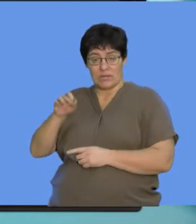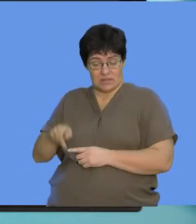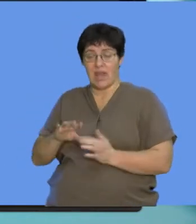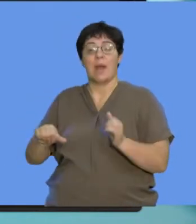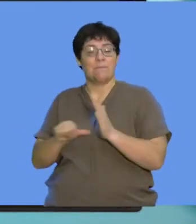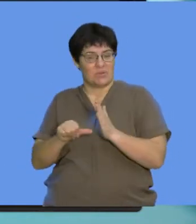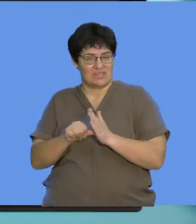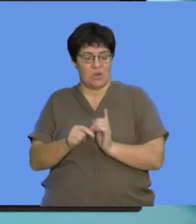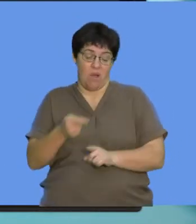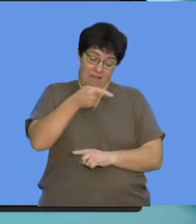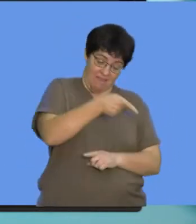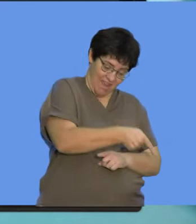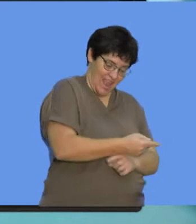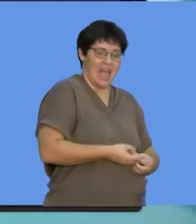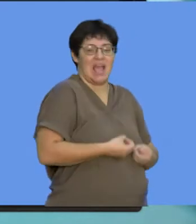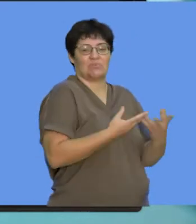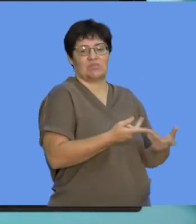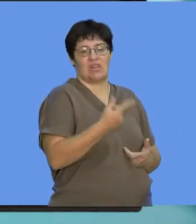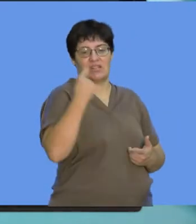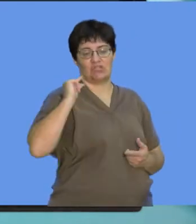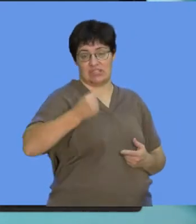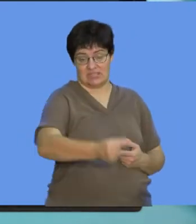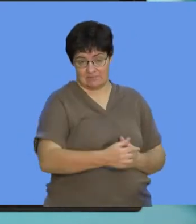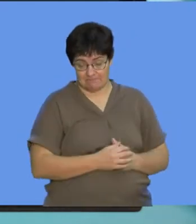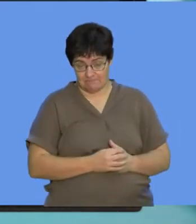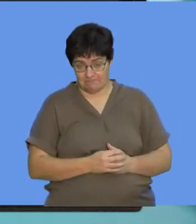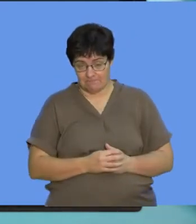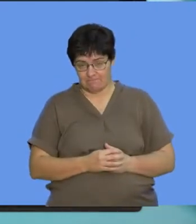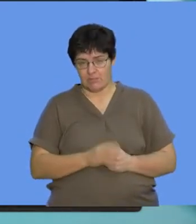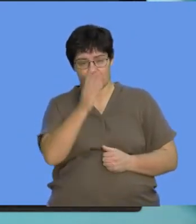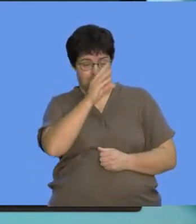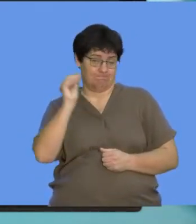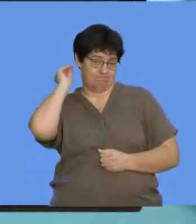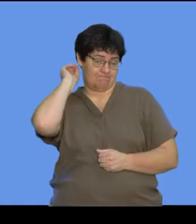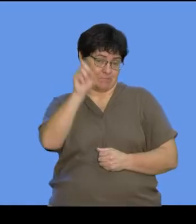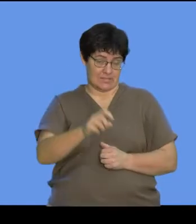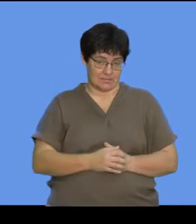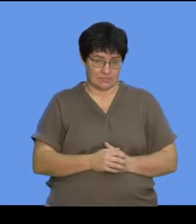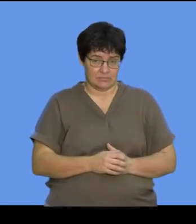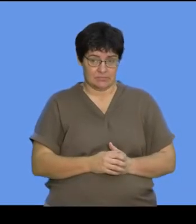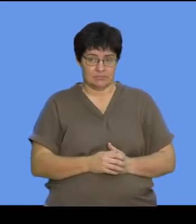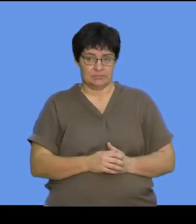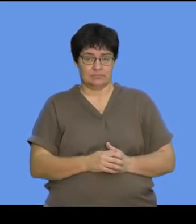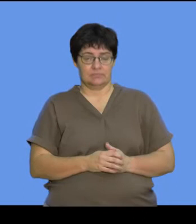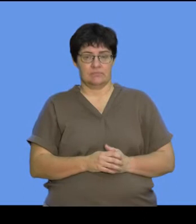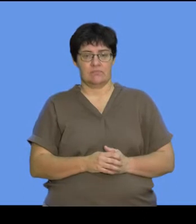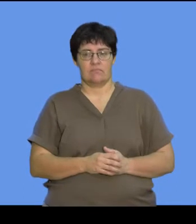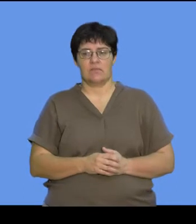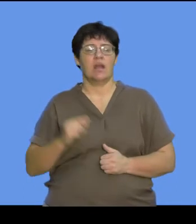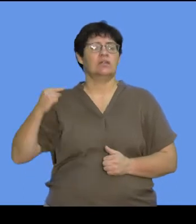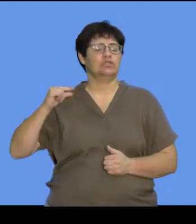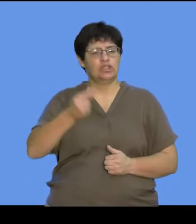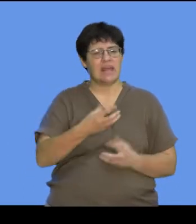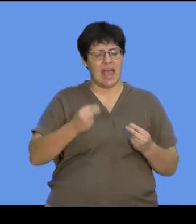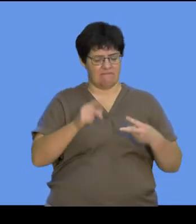is important in allowing for the expression of some genes. So that's important for us to take note of.